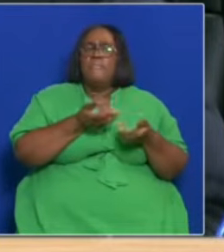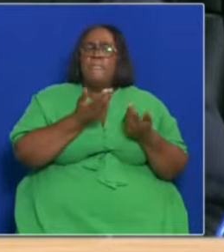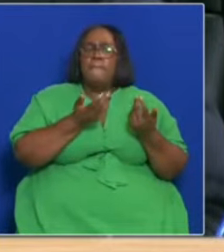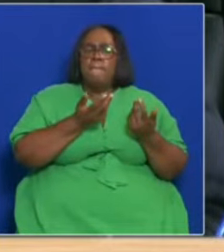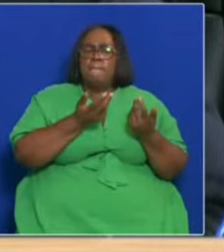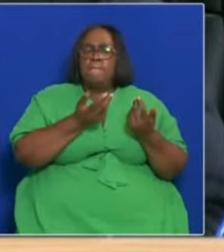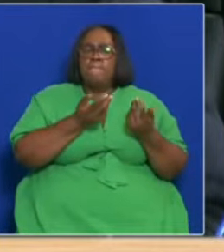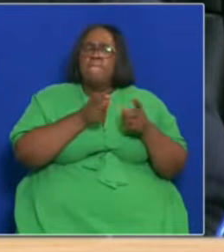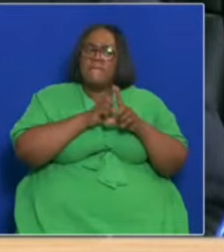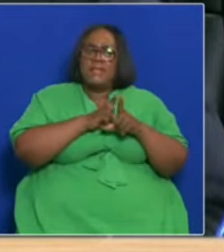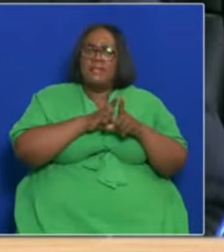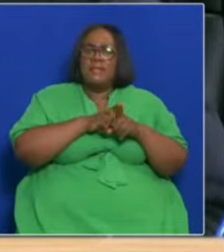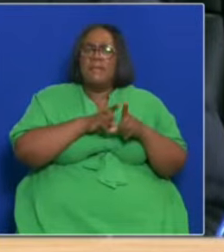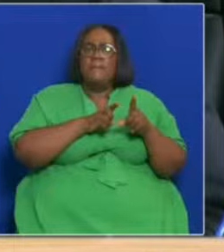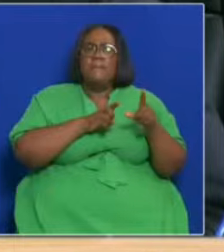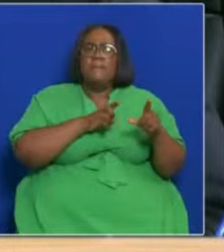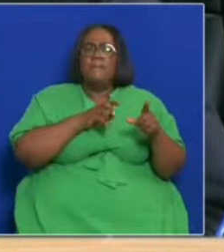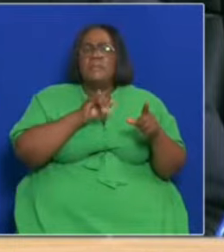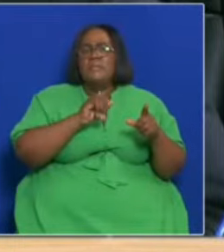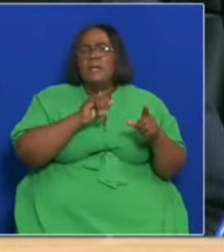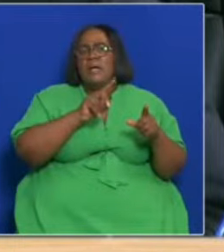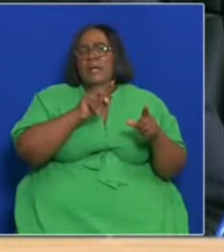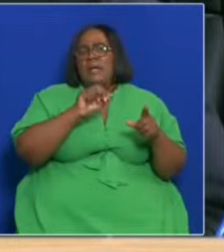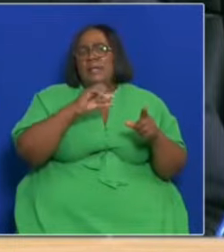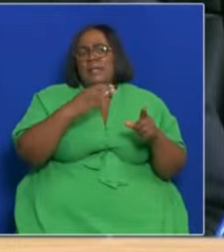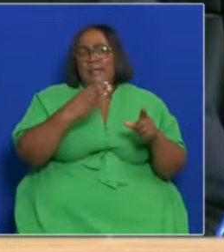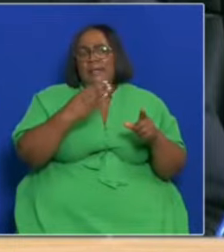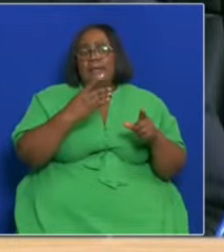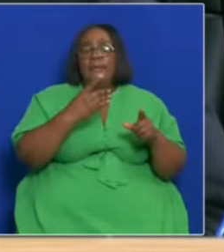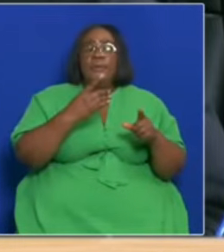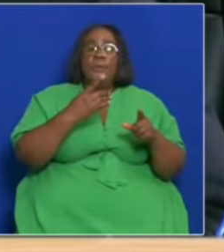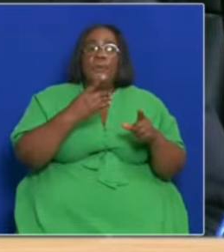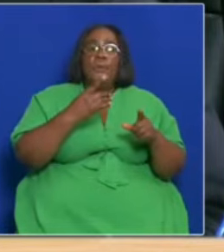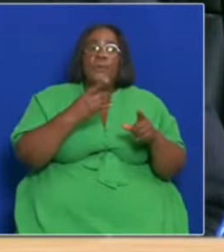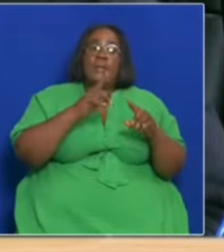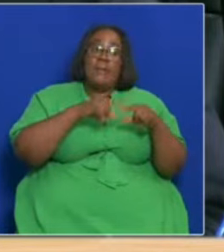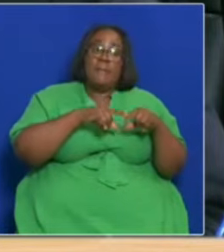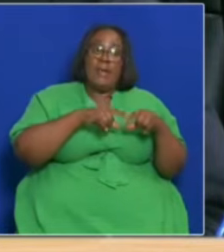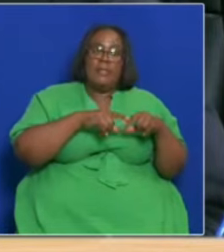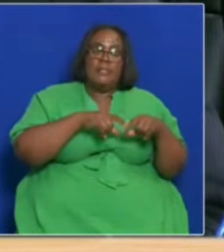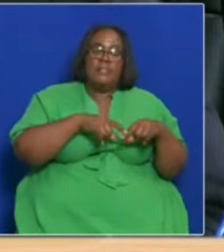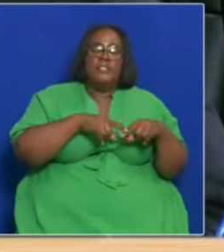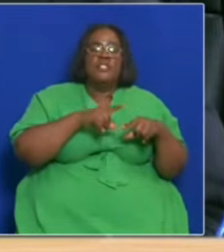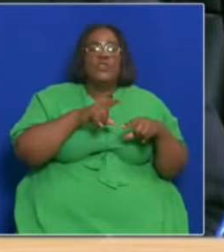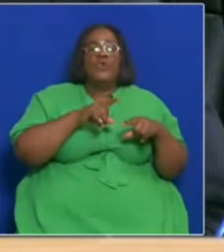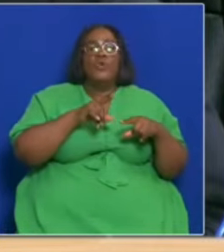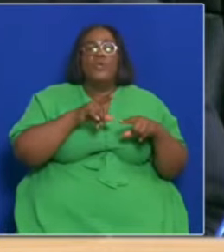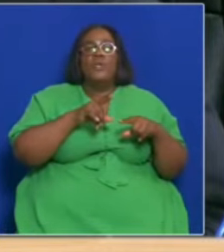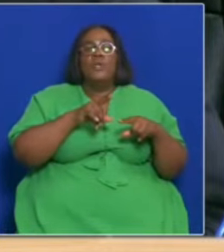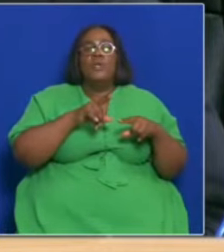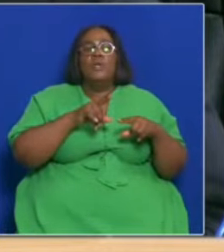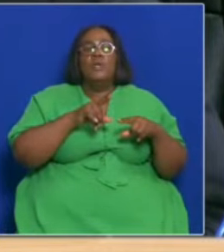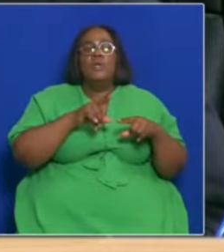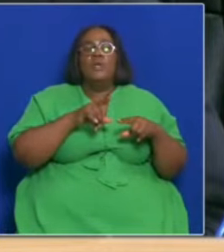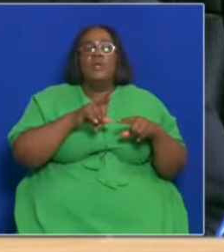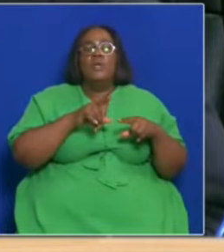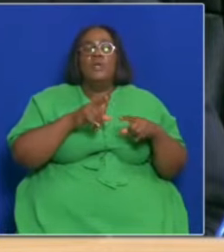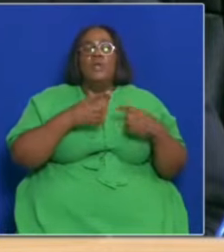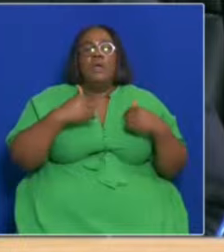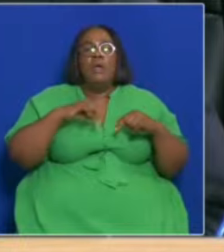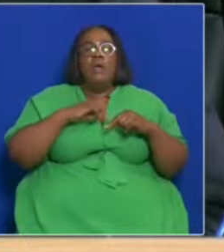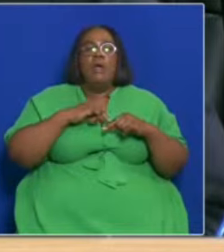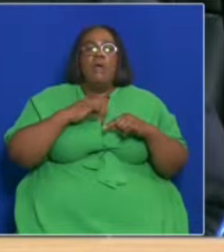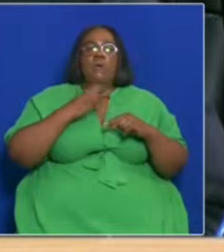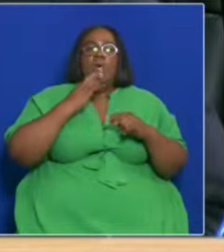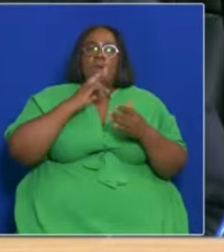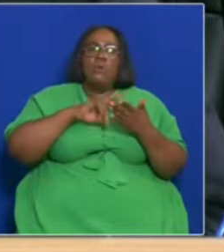where depending on the acceptance of our recommendations to continue to exist, don't you think it would be